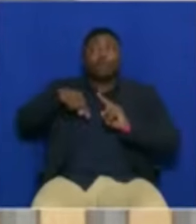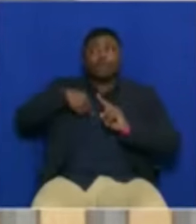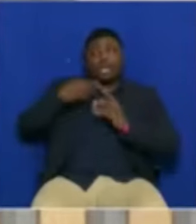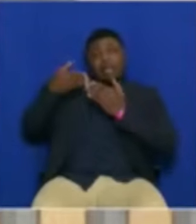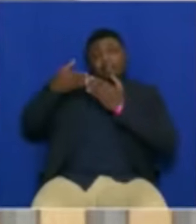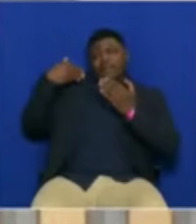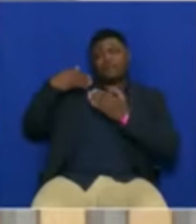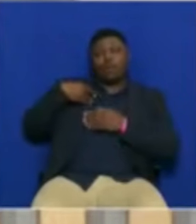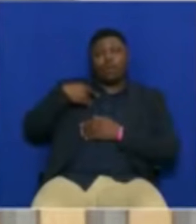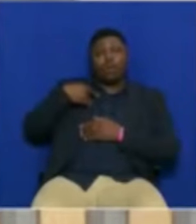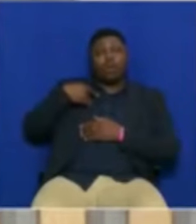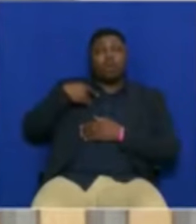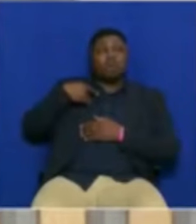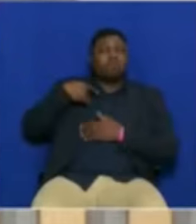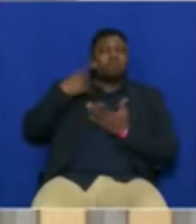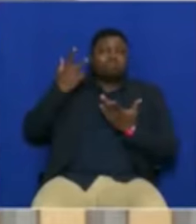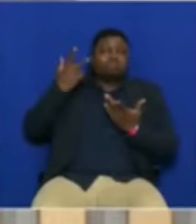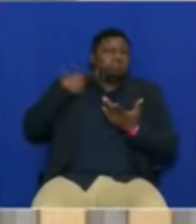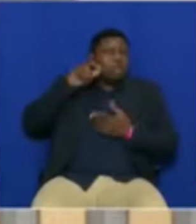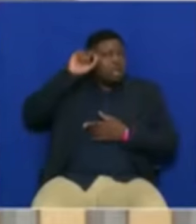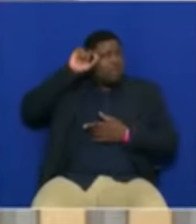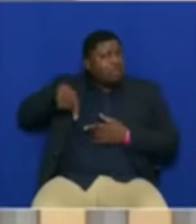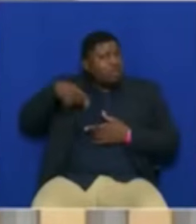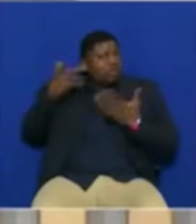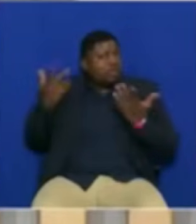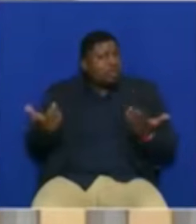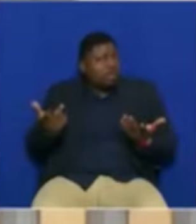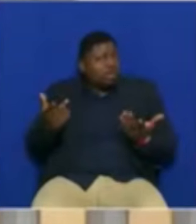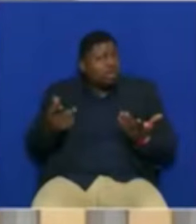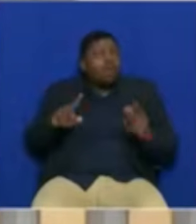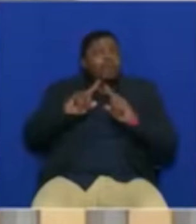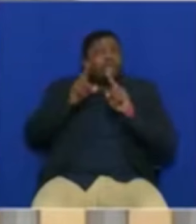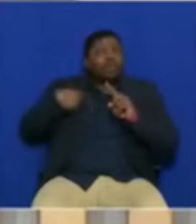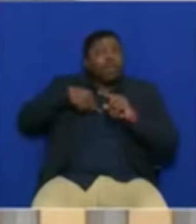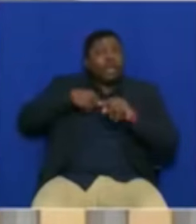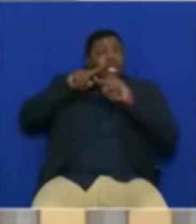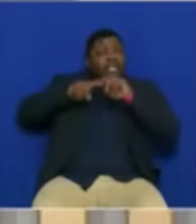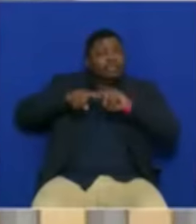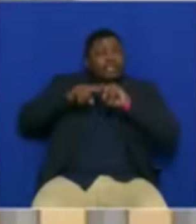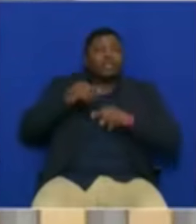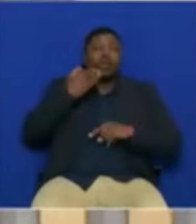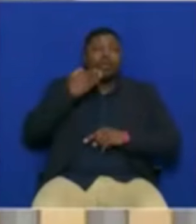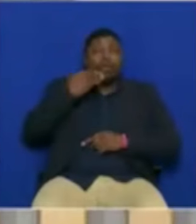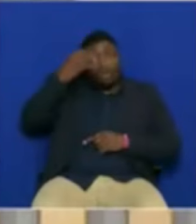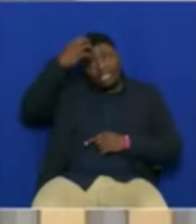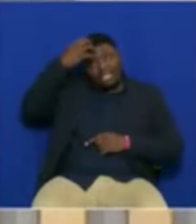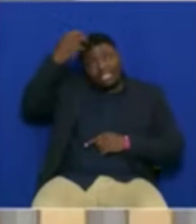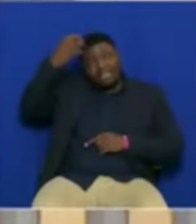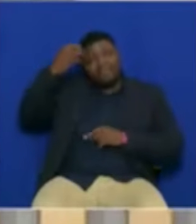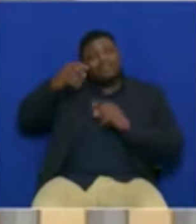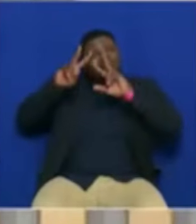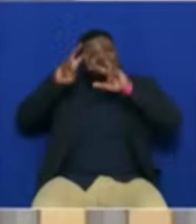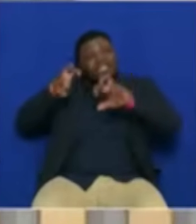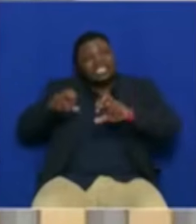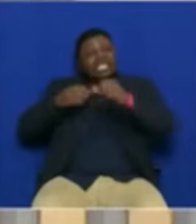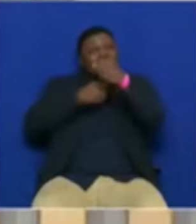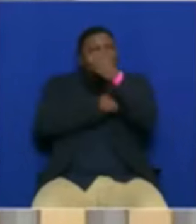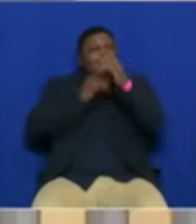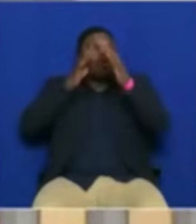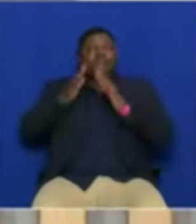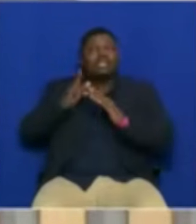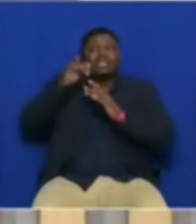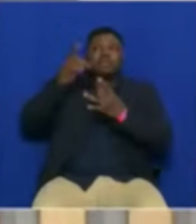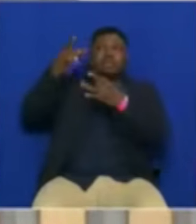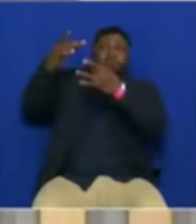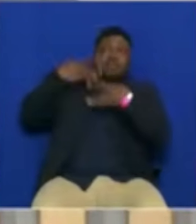criminal investigator, we have a briefing. If one has to come and see how we operate in terms of the briefing, it's different. One expects that,